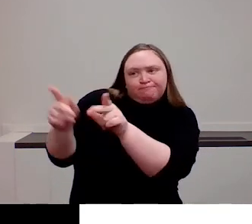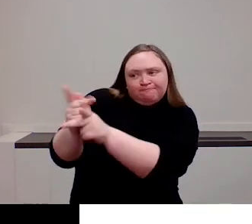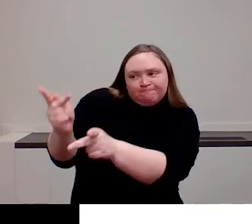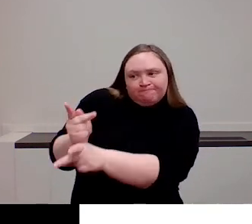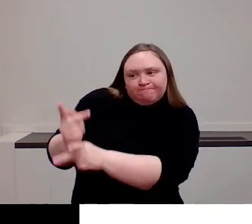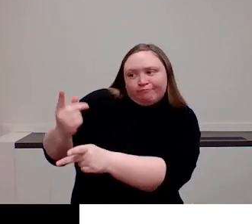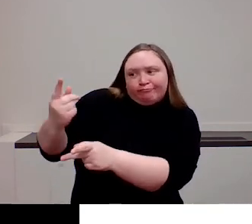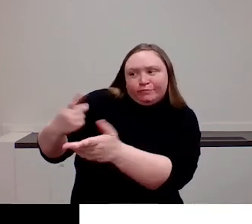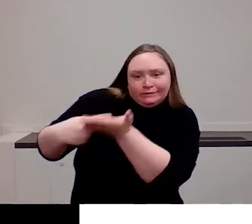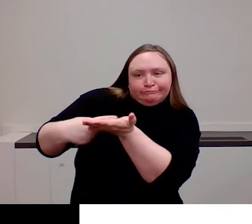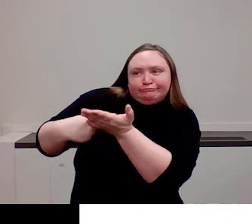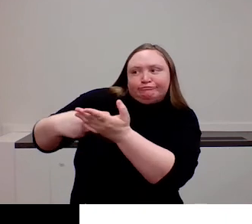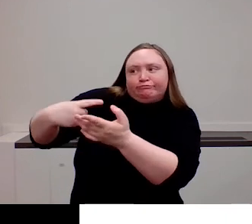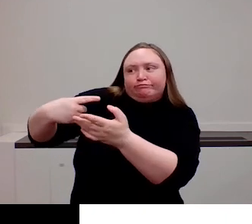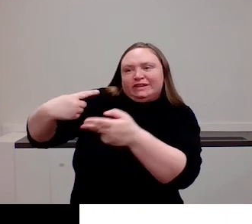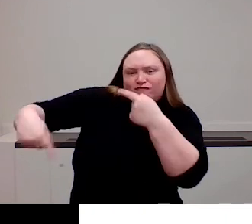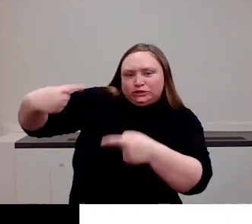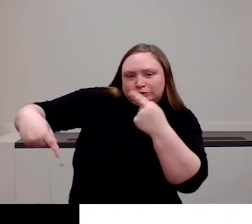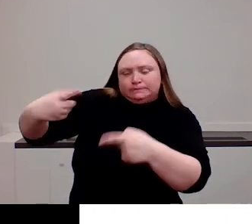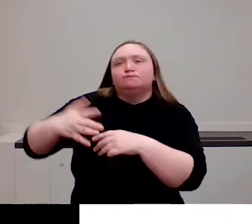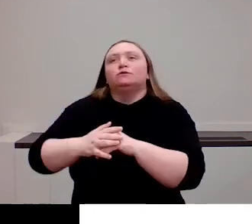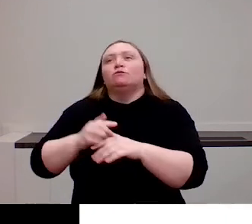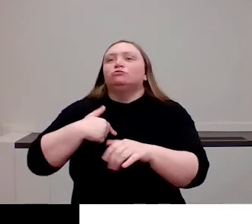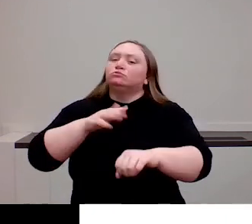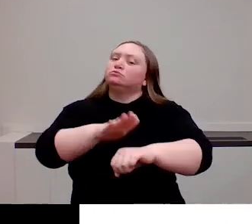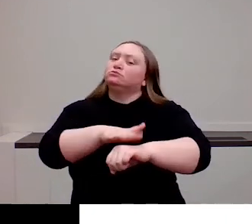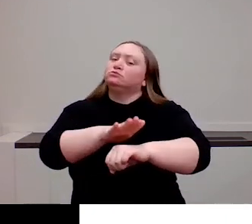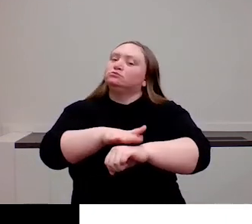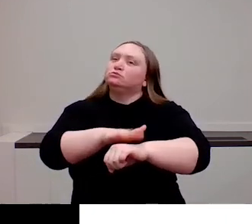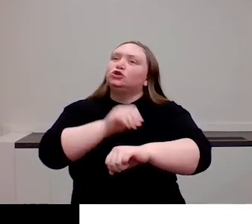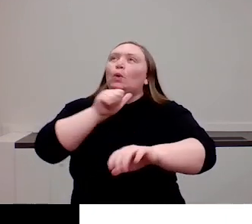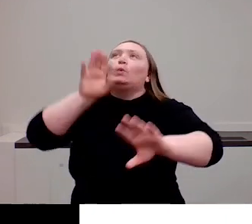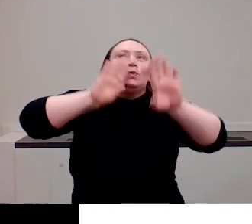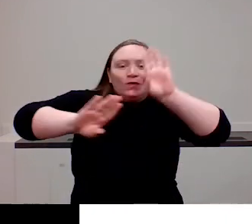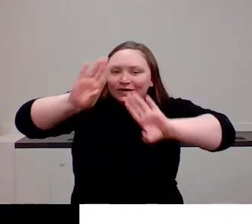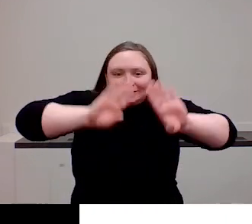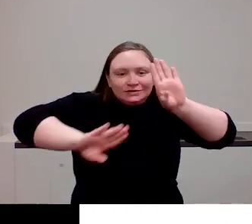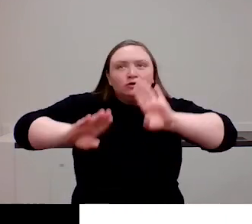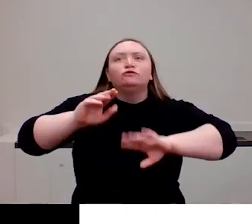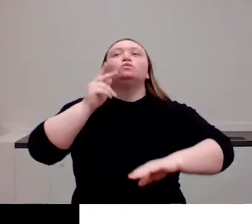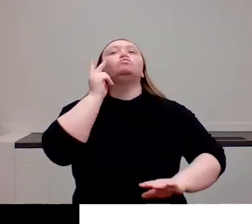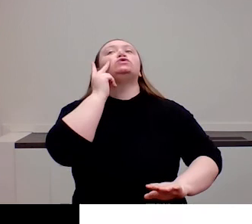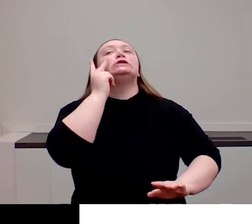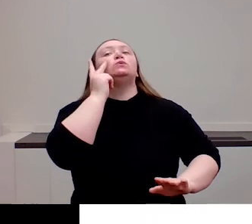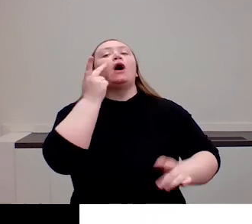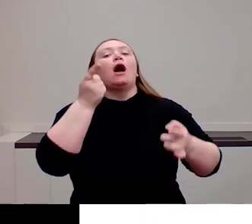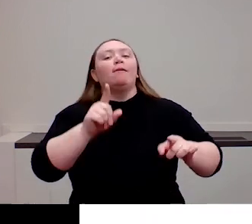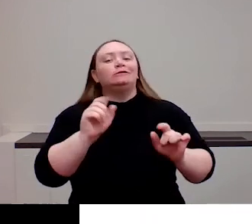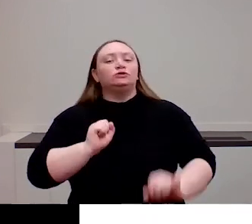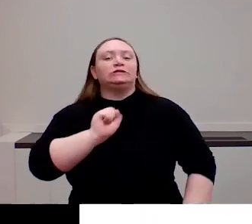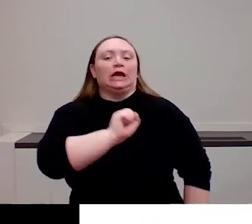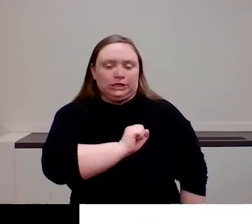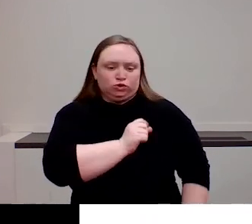out the differences. So just caution you right now, don't get too worried. We'll have to wait to see what the Senate does, and then we